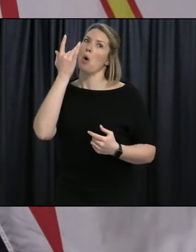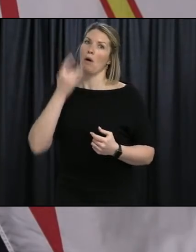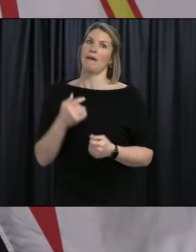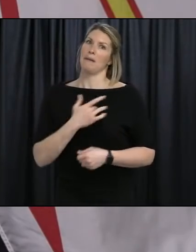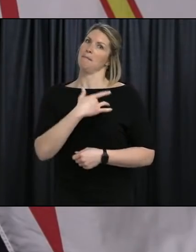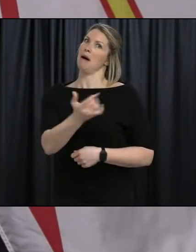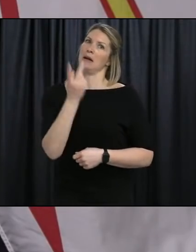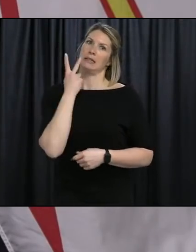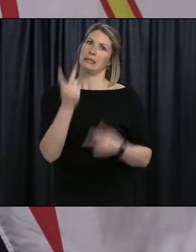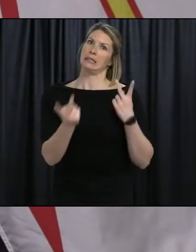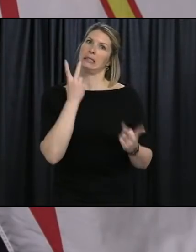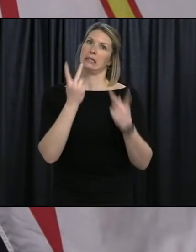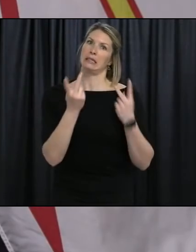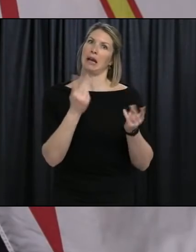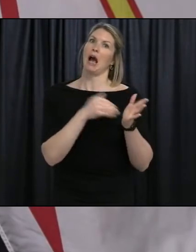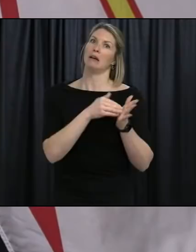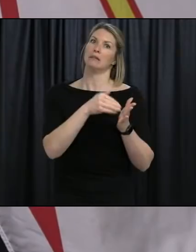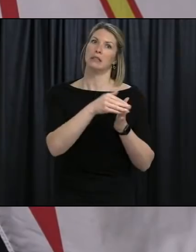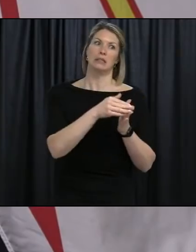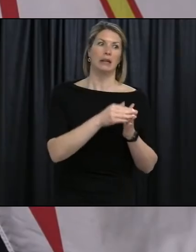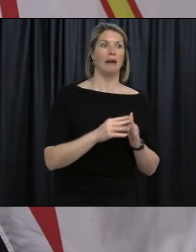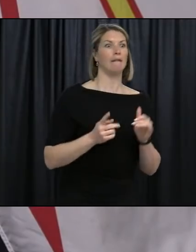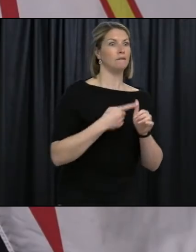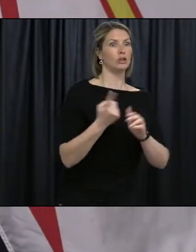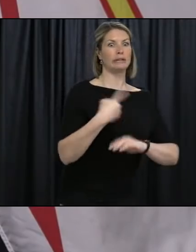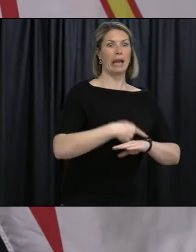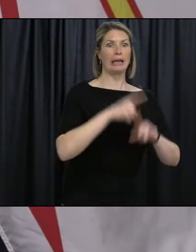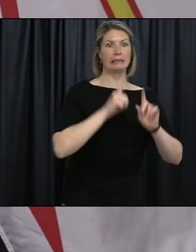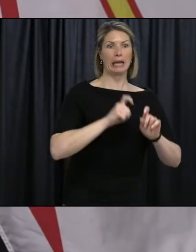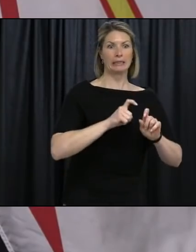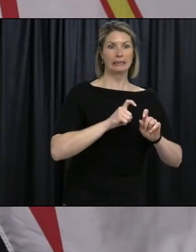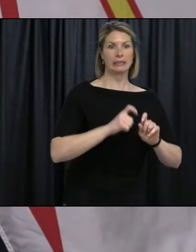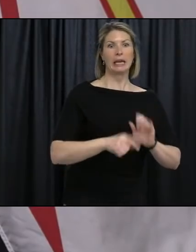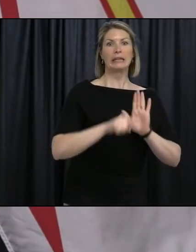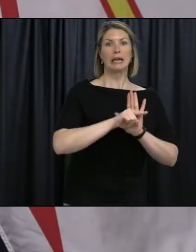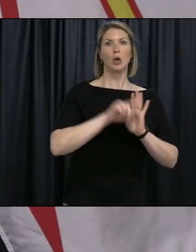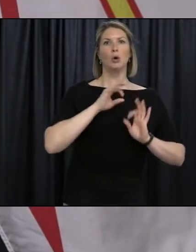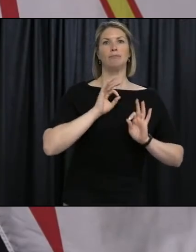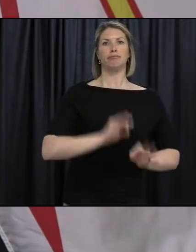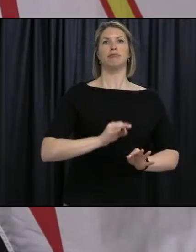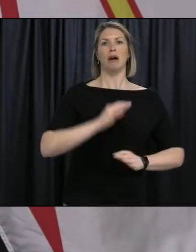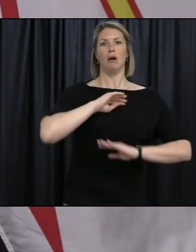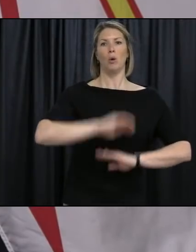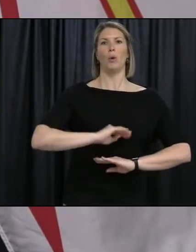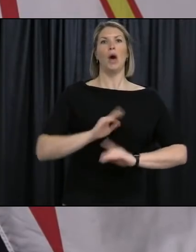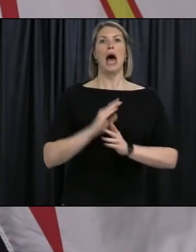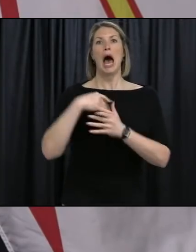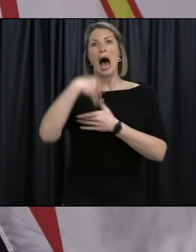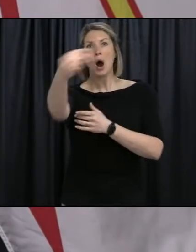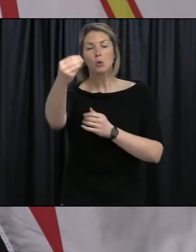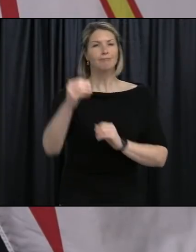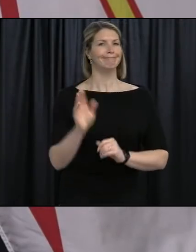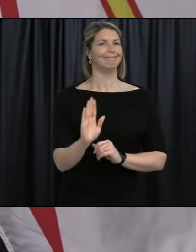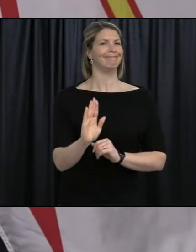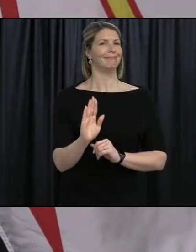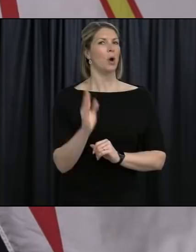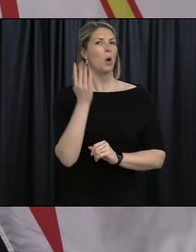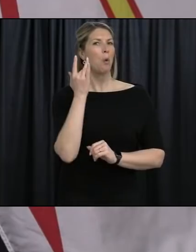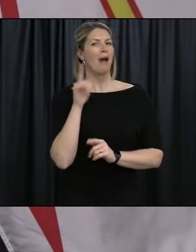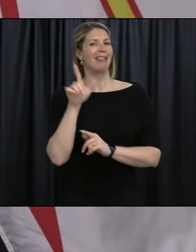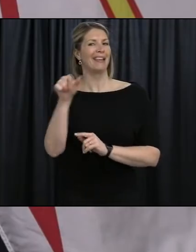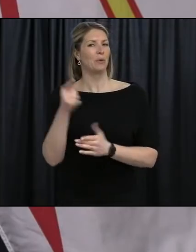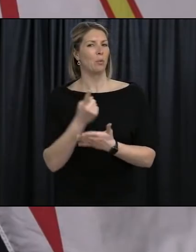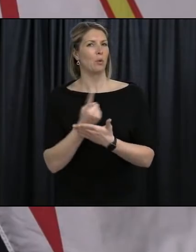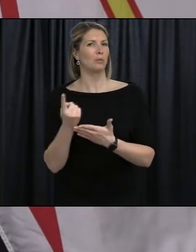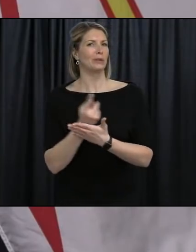in the course of their quarantine. I know that there are residents in our province that travel out of the province for essential work as part